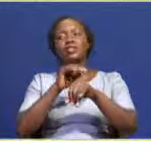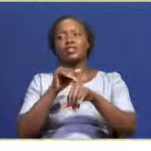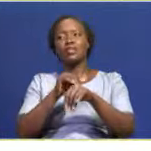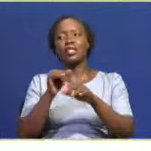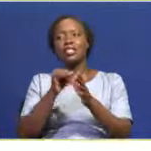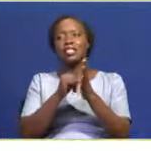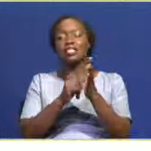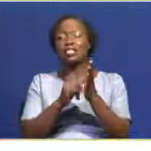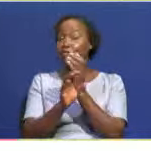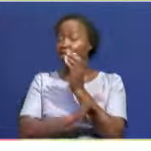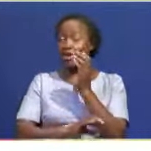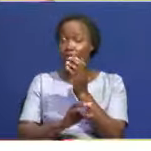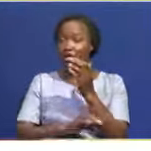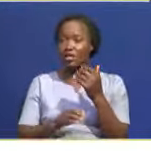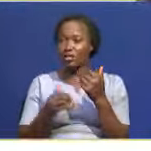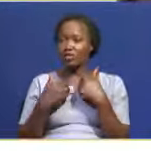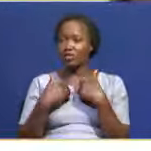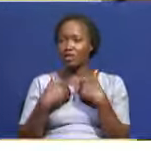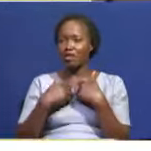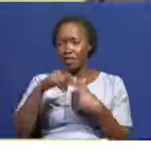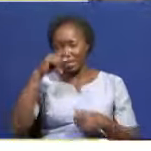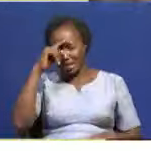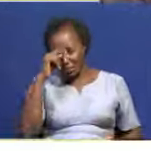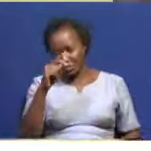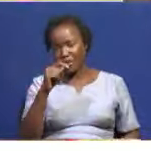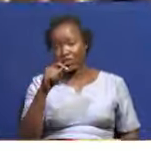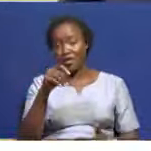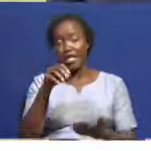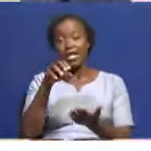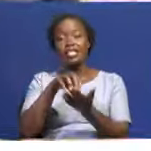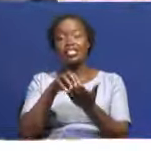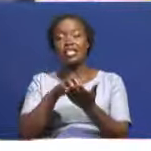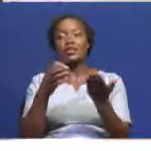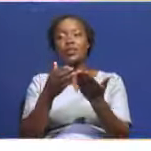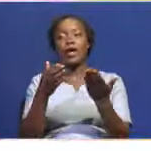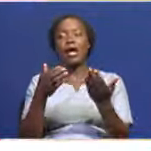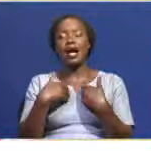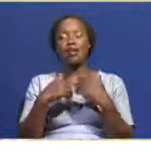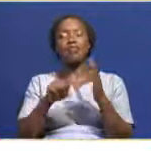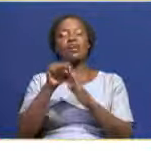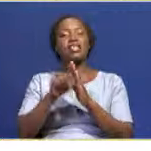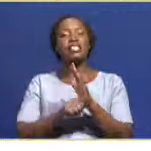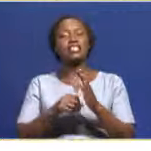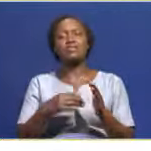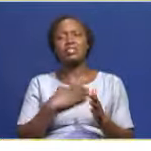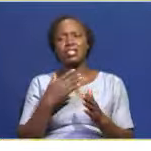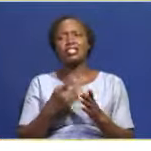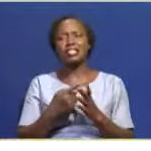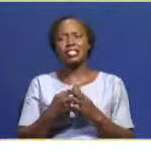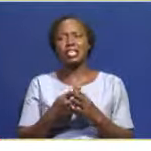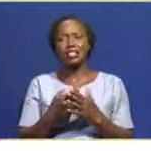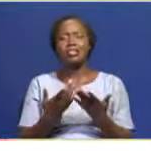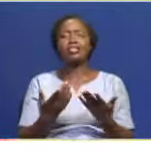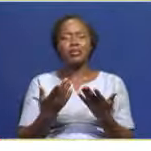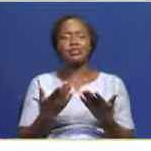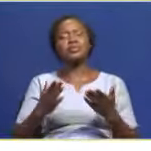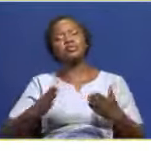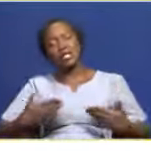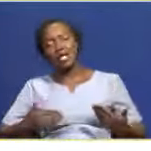for our country to have that respectful stage of having a state visit, we should be singing about it as